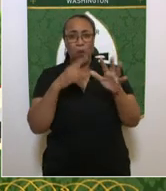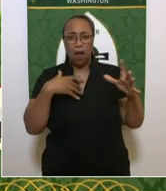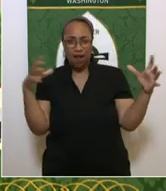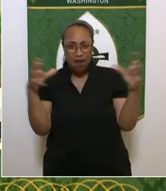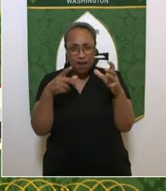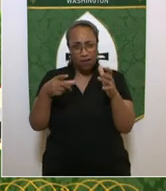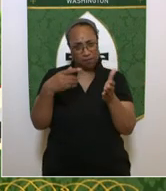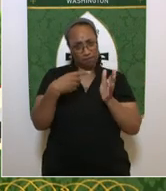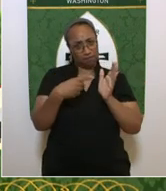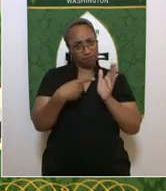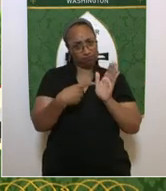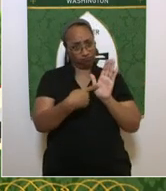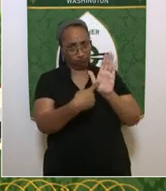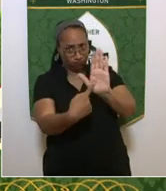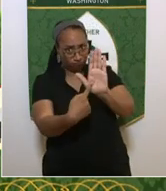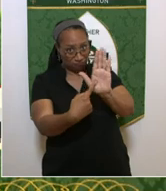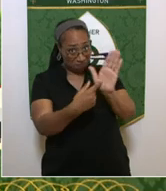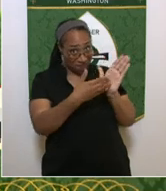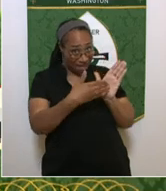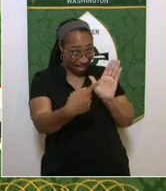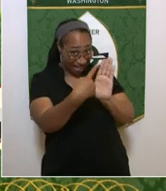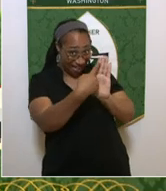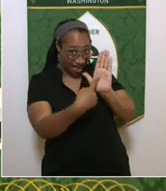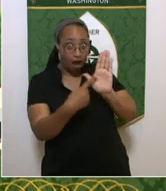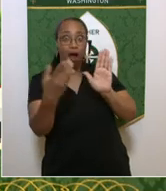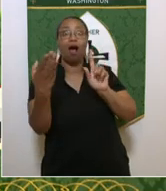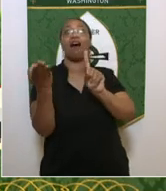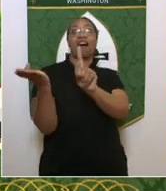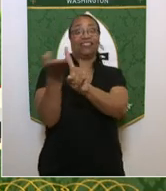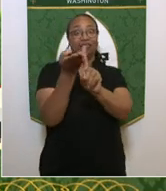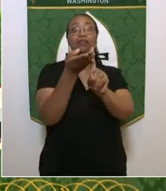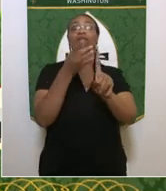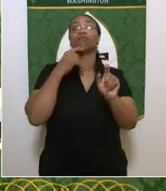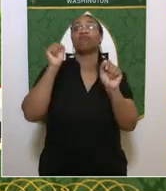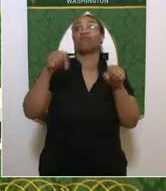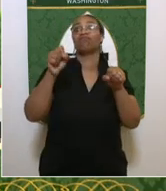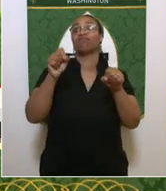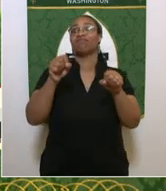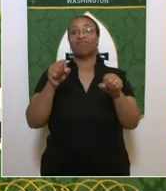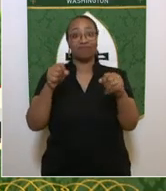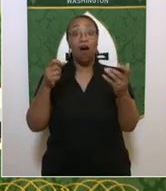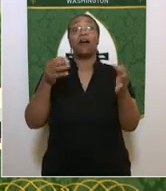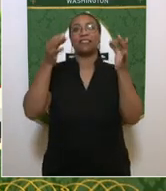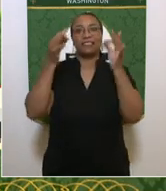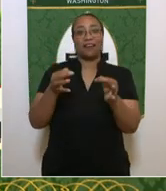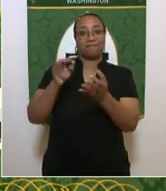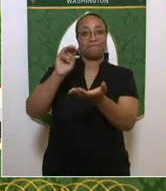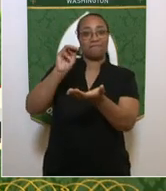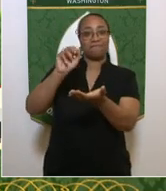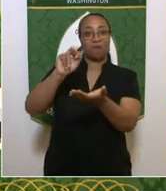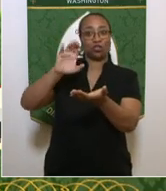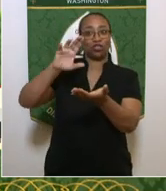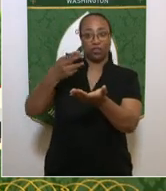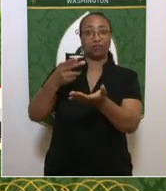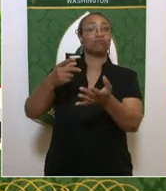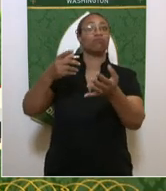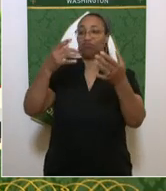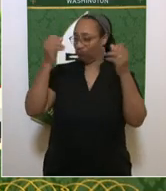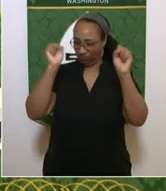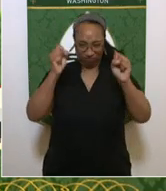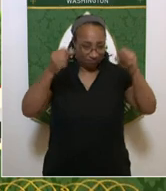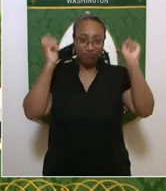to school, kids ride free on bus was the law of the land. So that's one example.